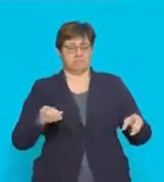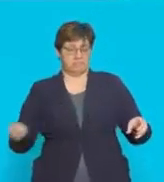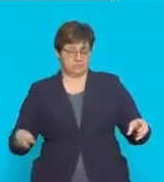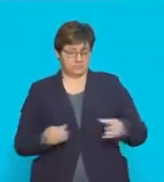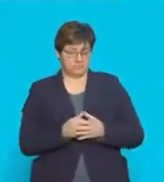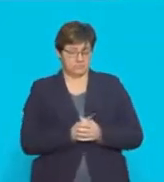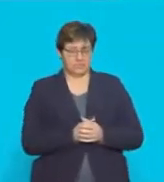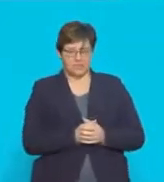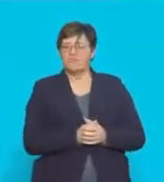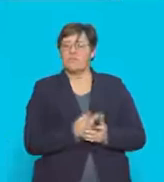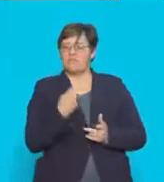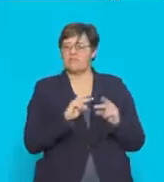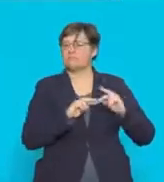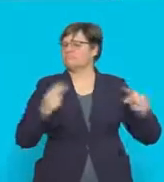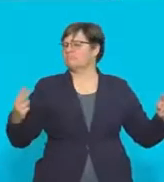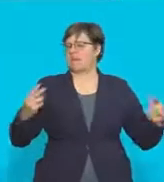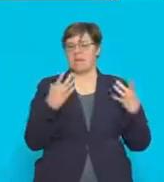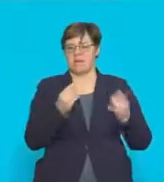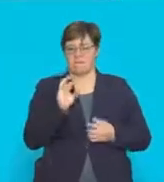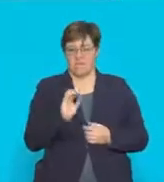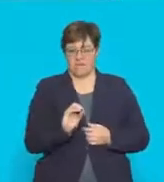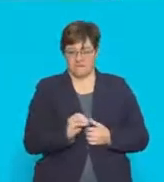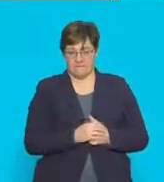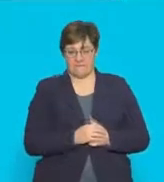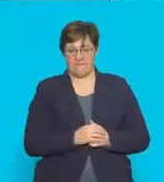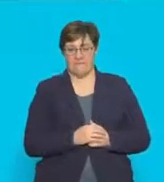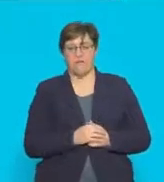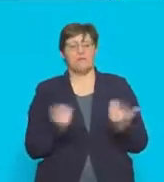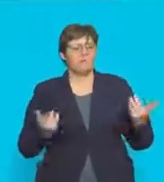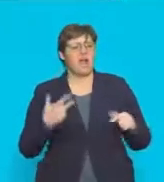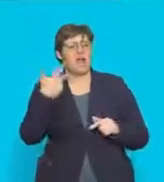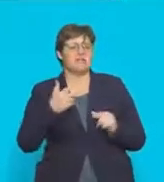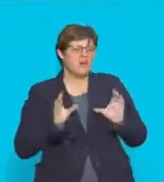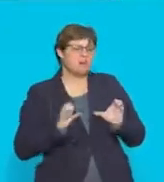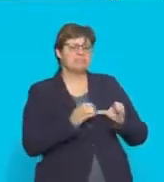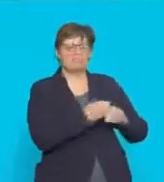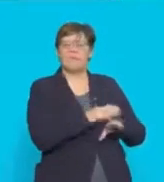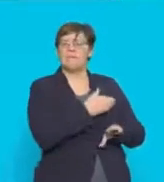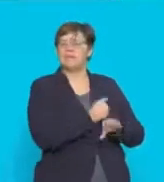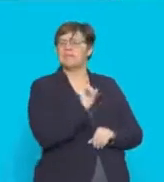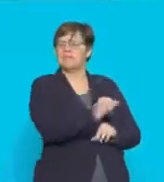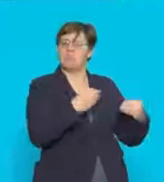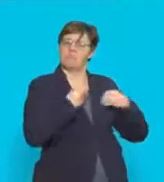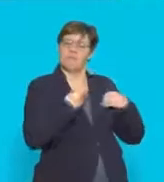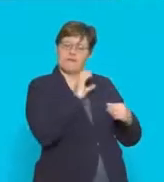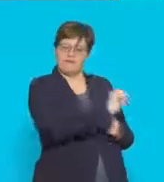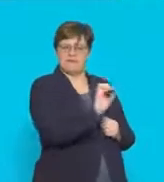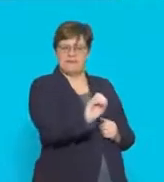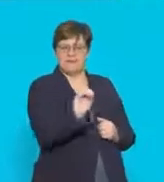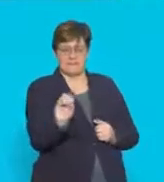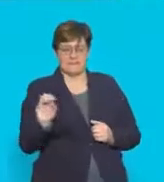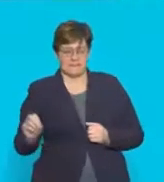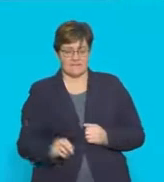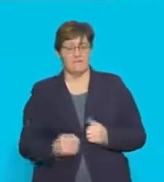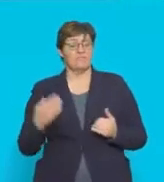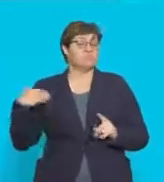about what type of numbers we have and how do we classify them based on their properties, right? So far we've looked